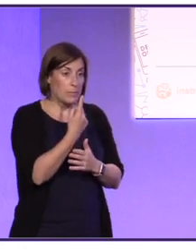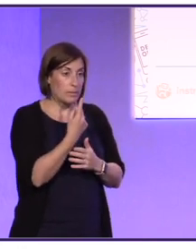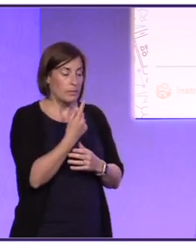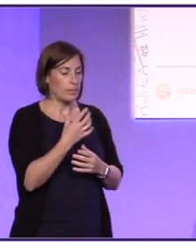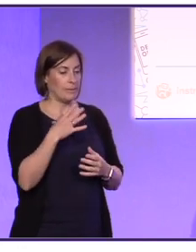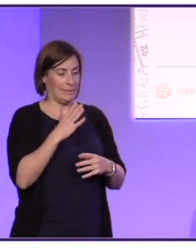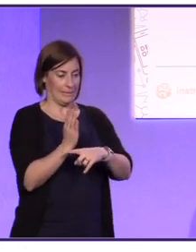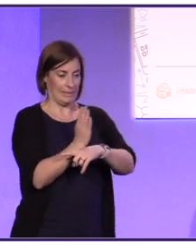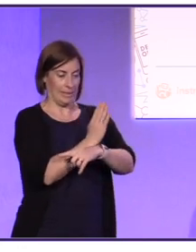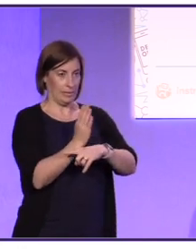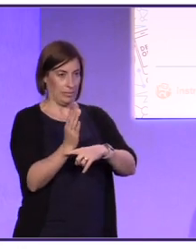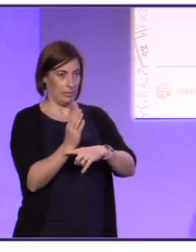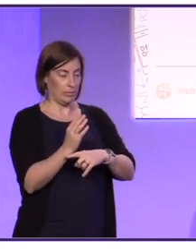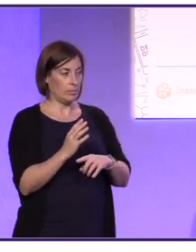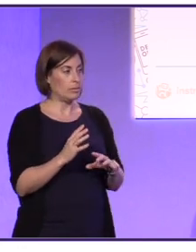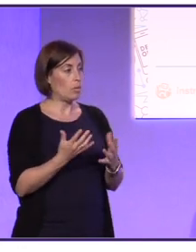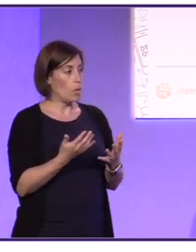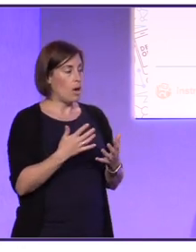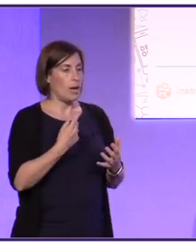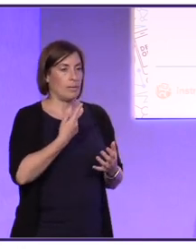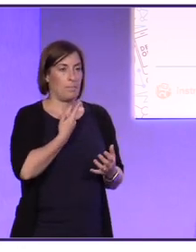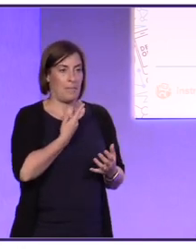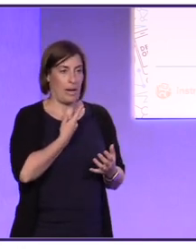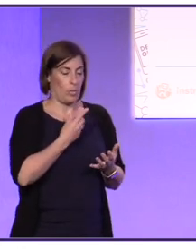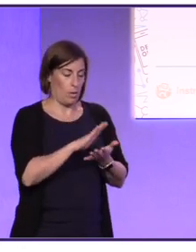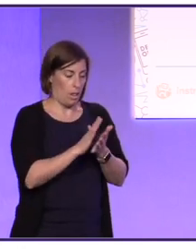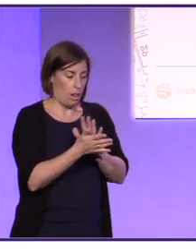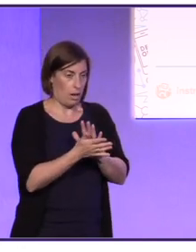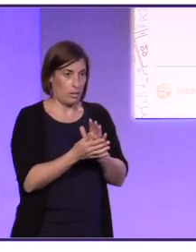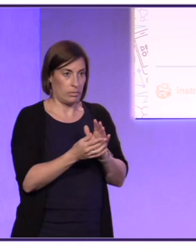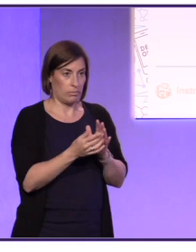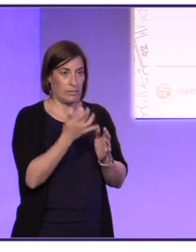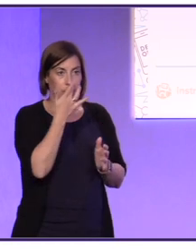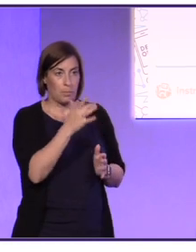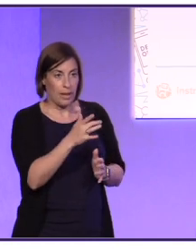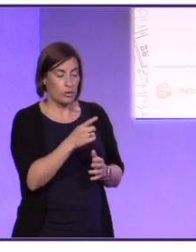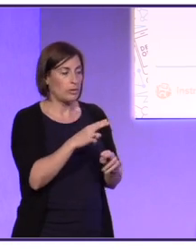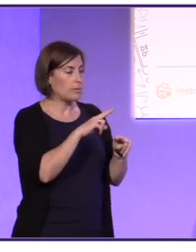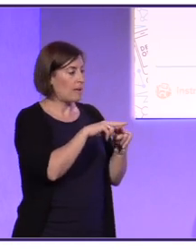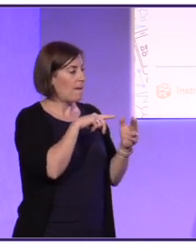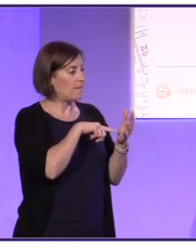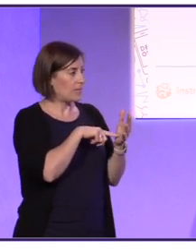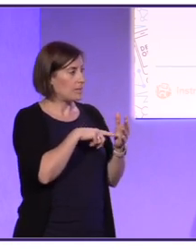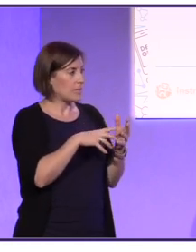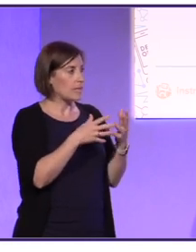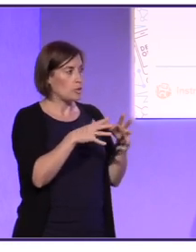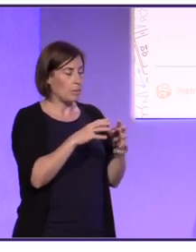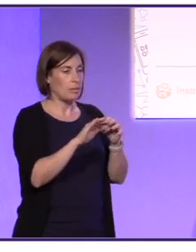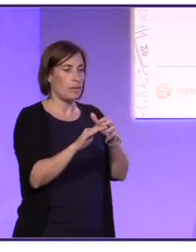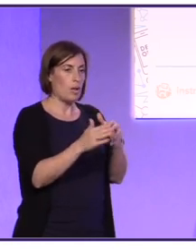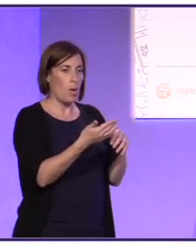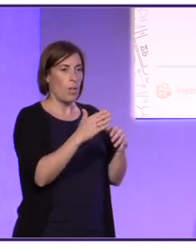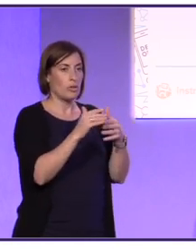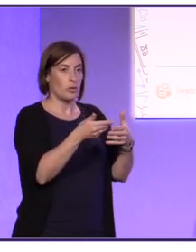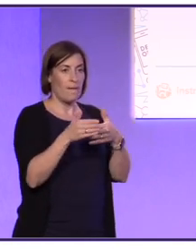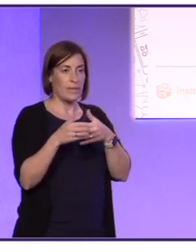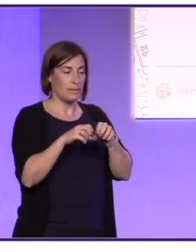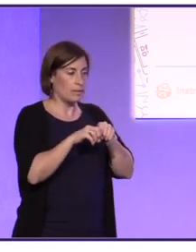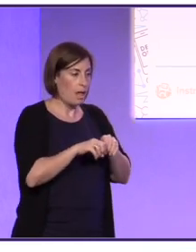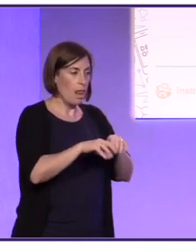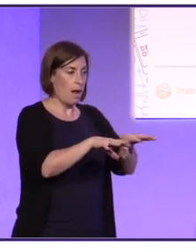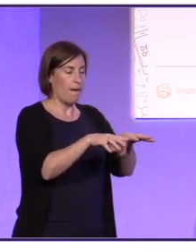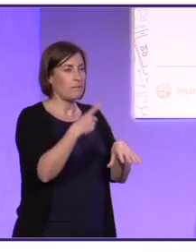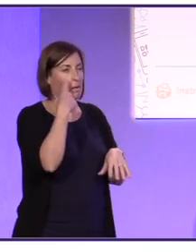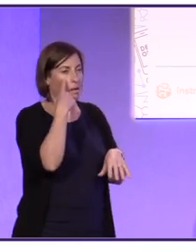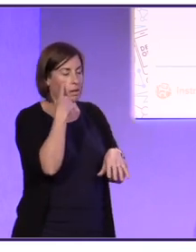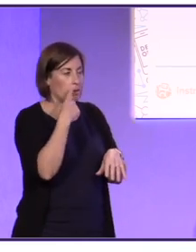Manual simulations also work. We did a lot of this at the FT when we initially went live with all of our services. And we did